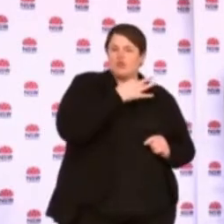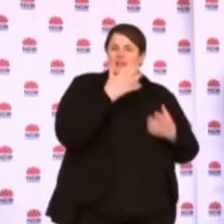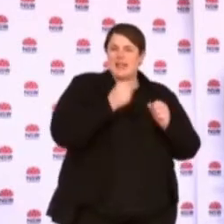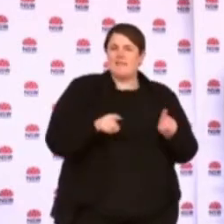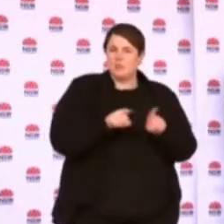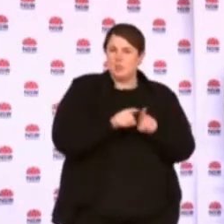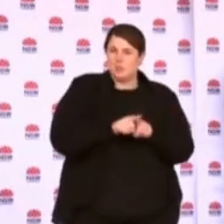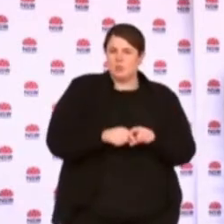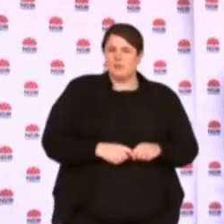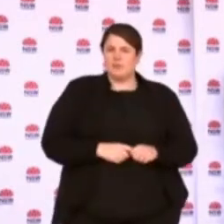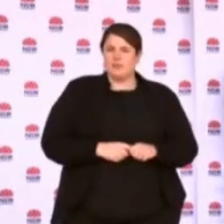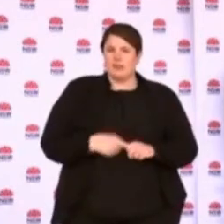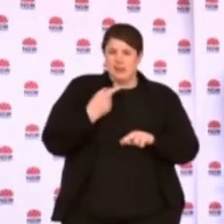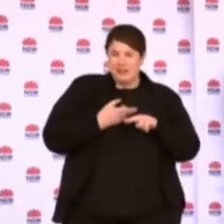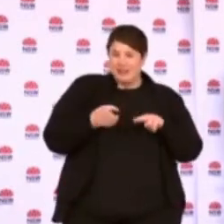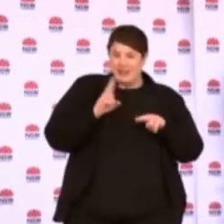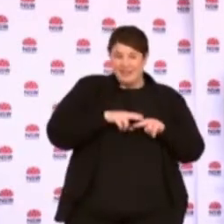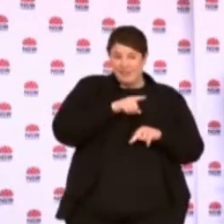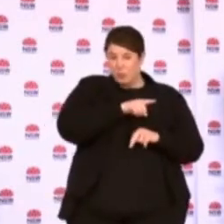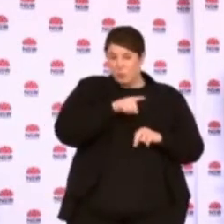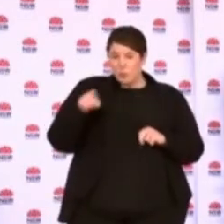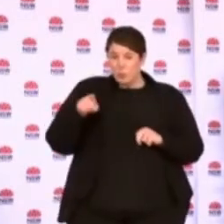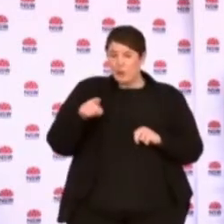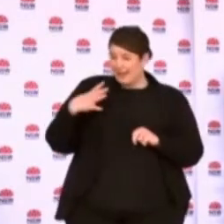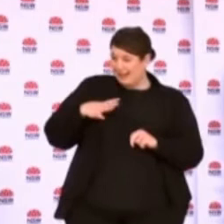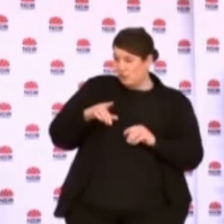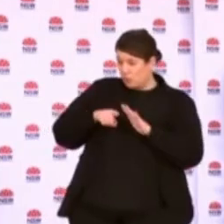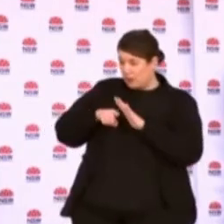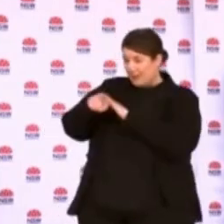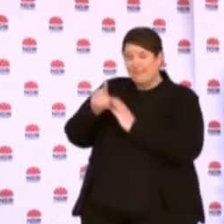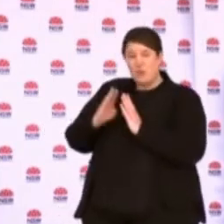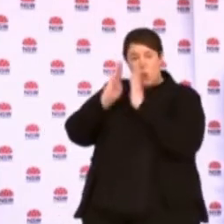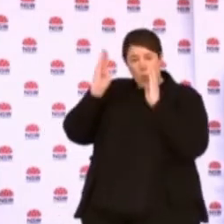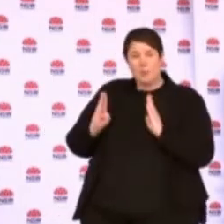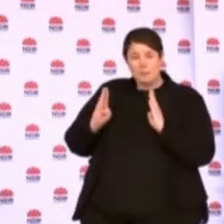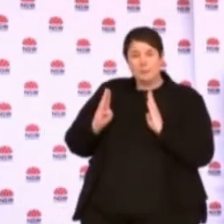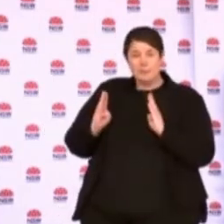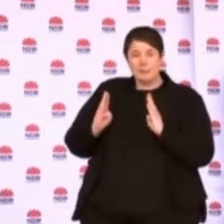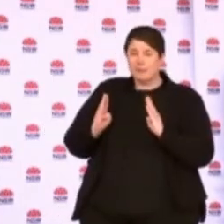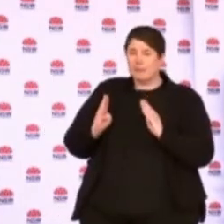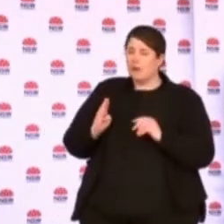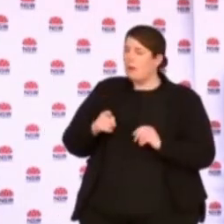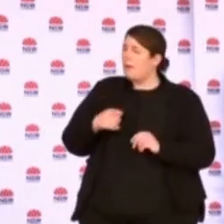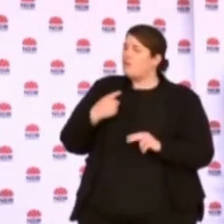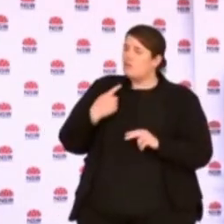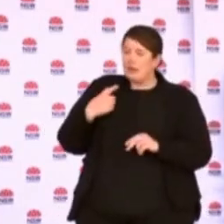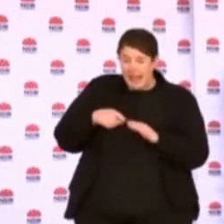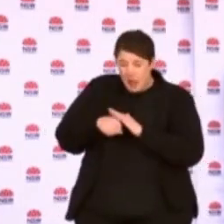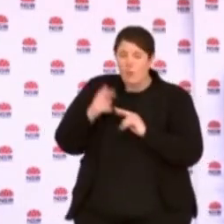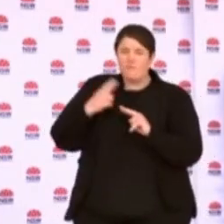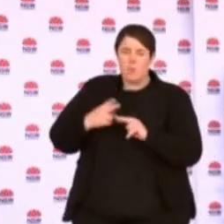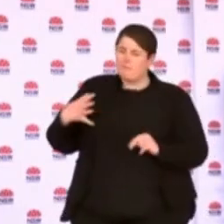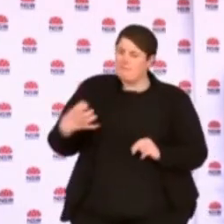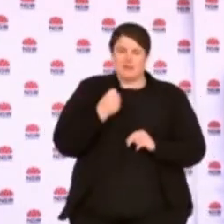about. If you need to leave home, it has to be absolutely essential if you live